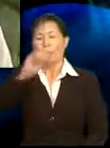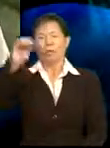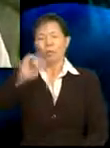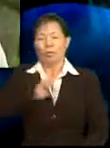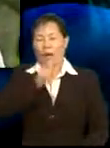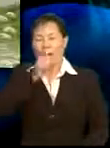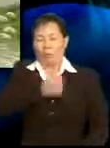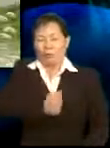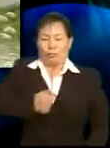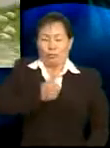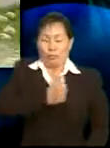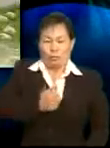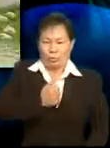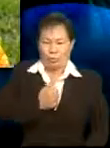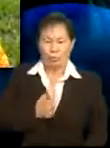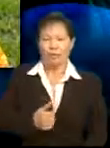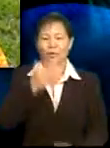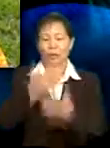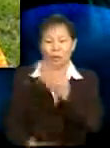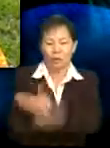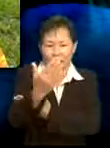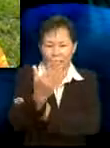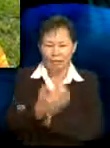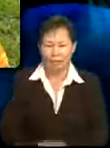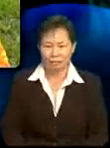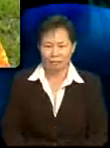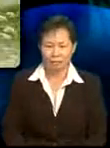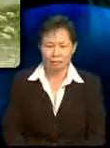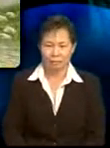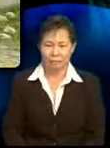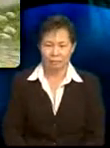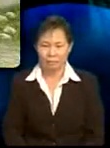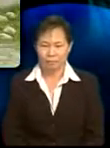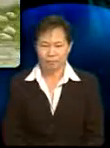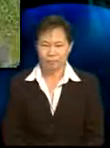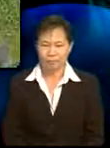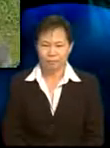Oops, I'm sorry. Hi, Ramu. Morning.